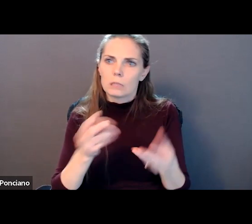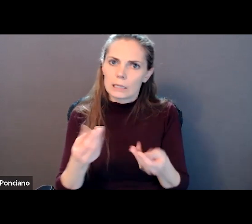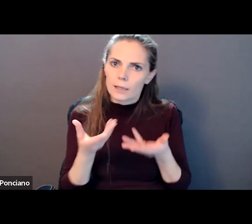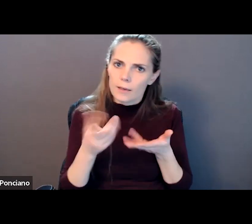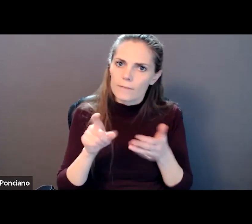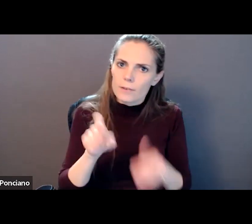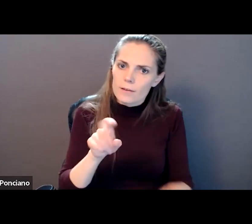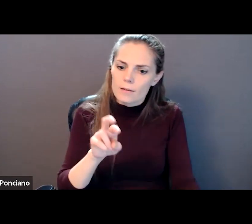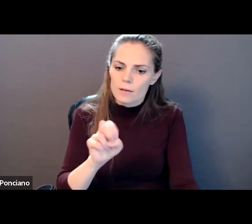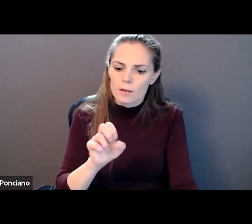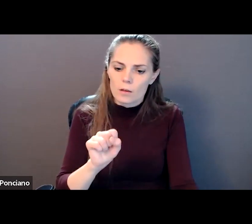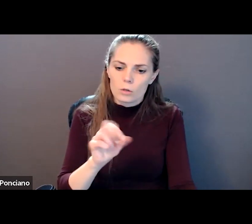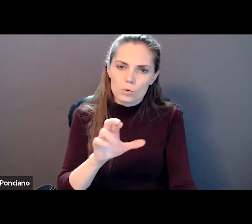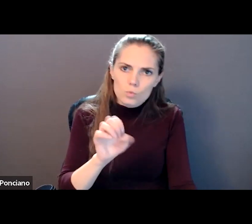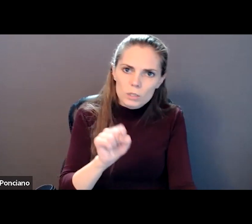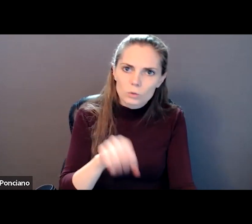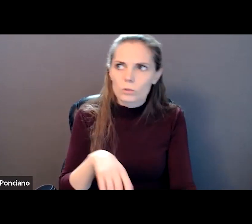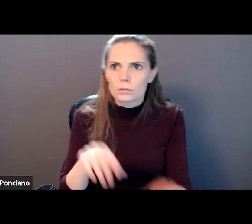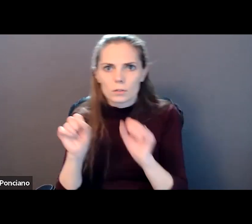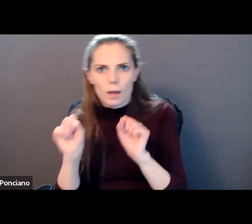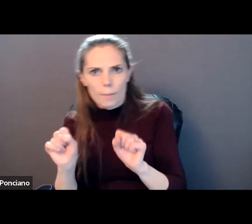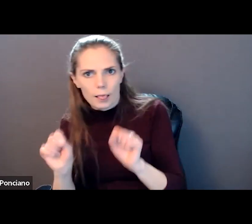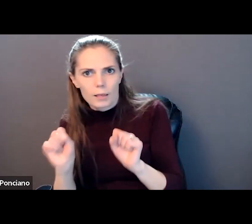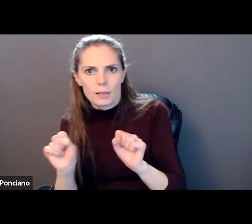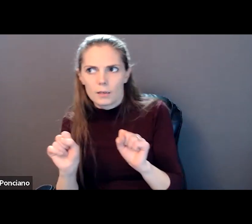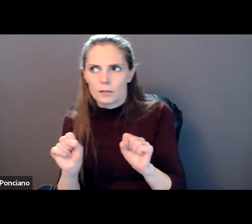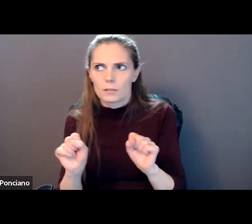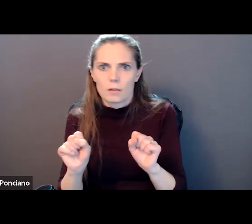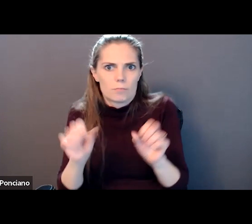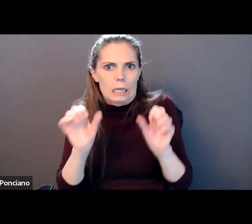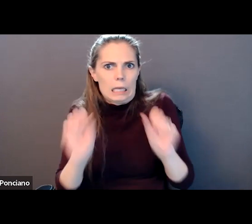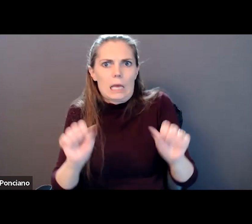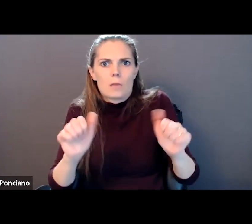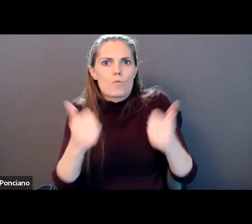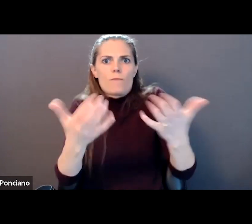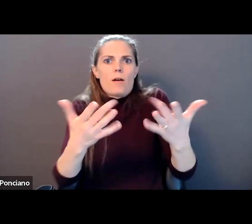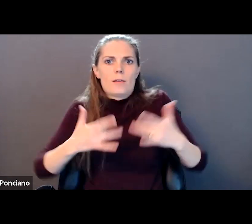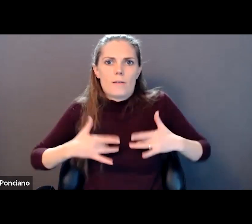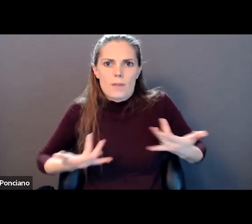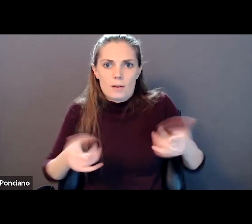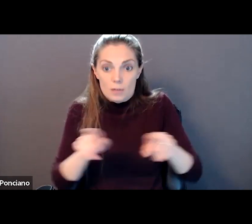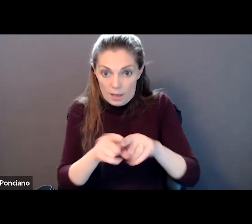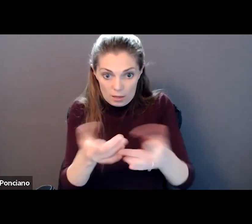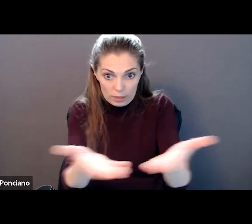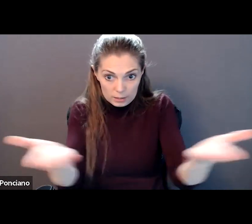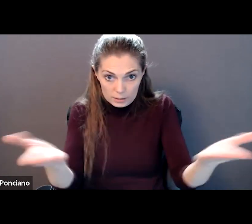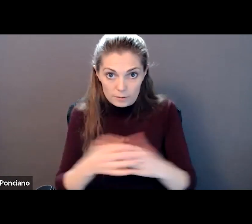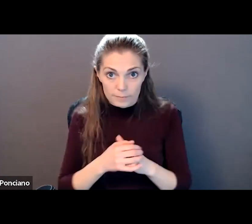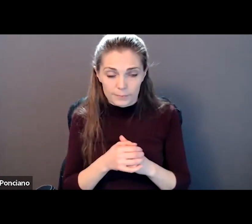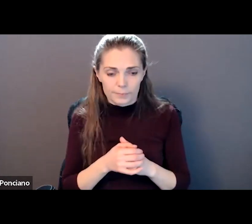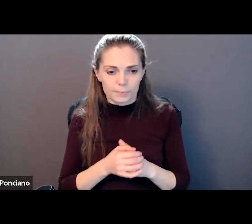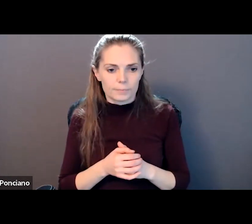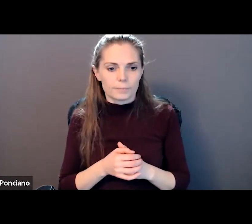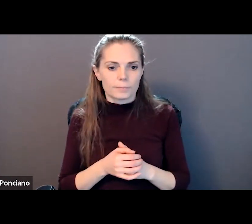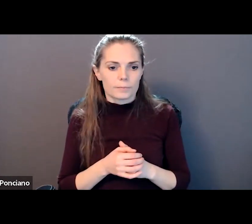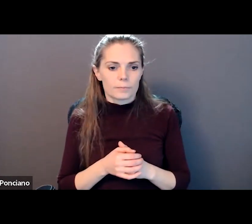and abilities to pull off events like we have had over these last 4 days. I also